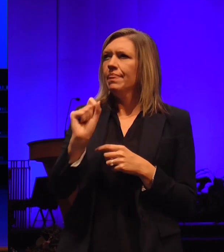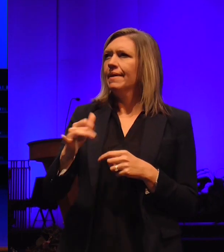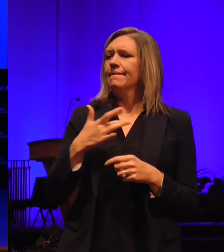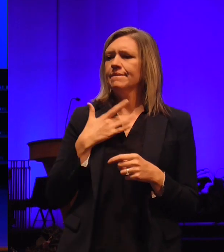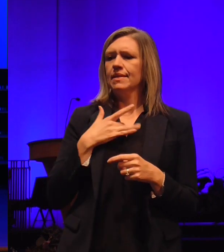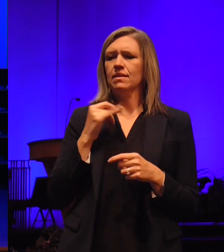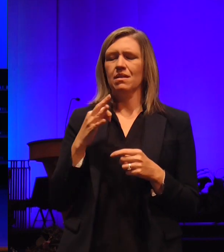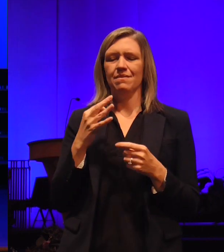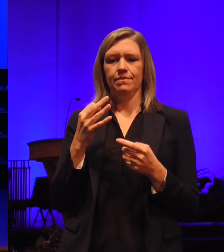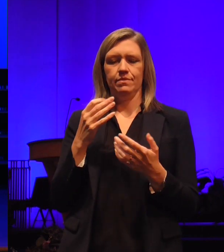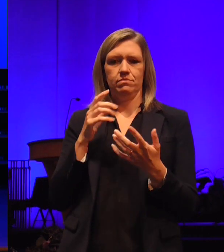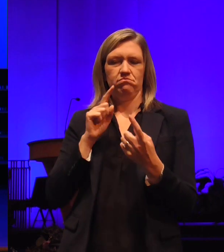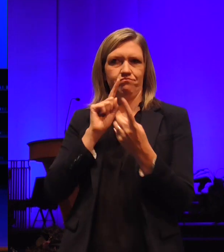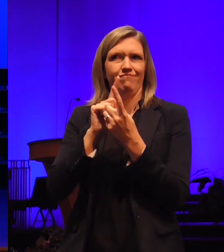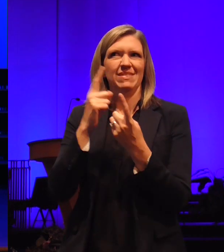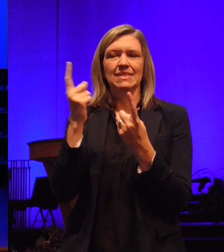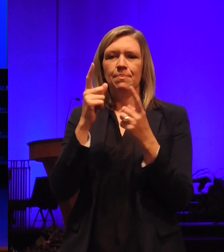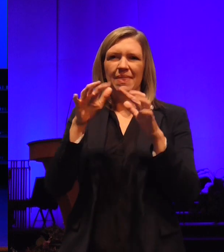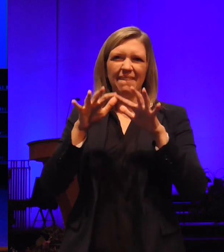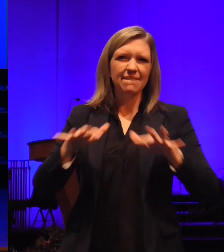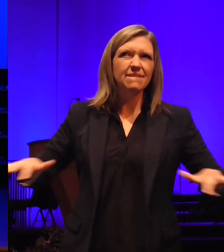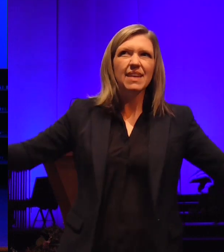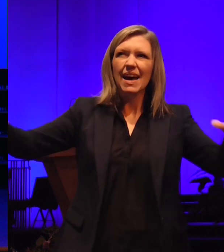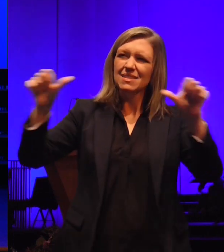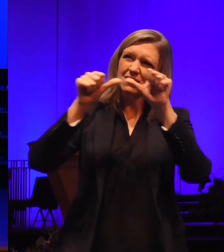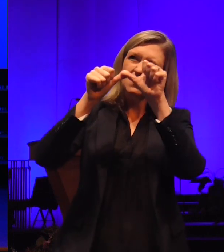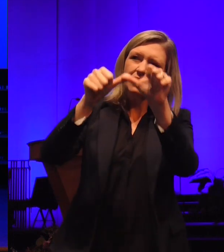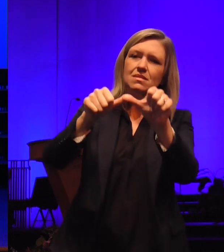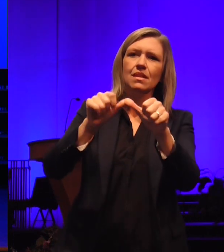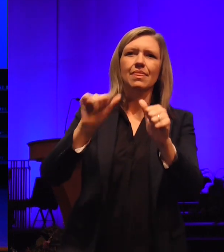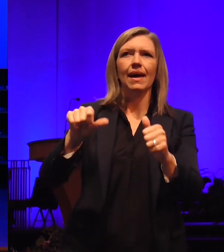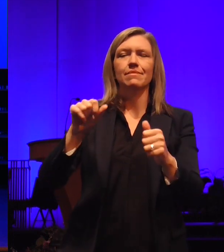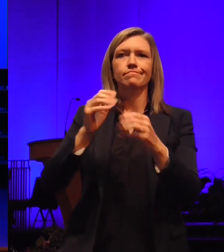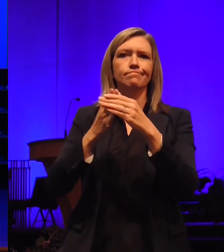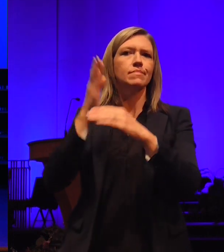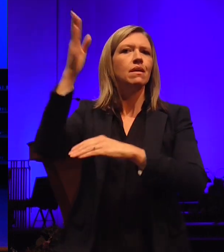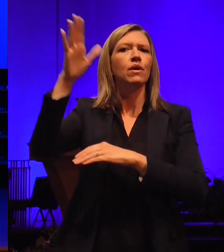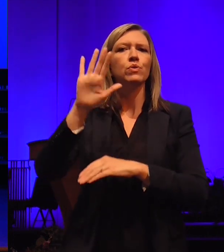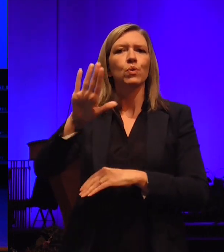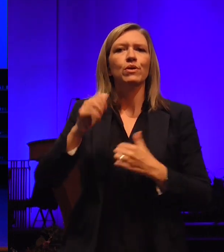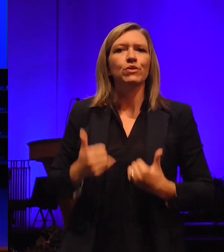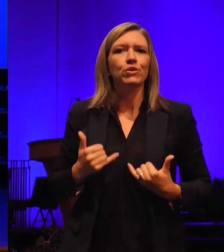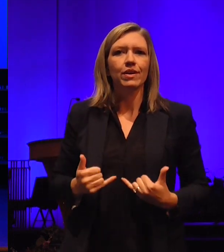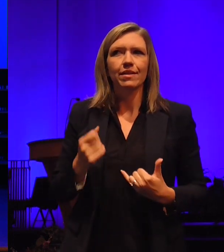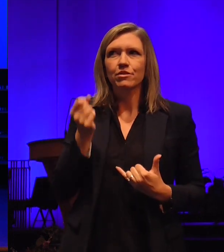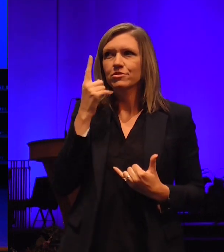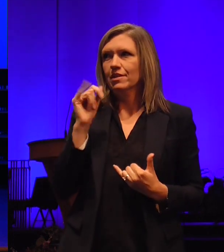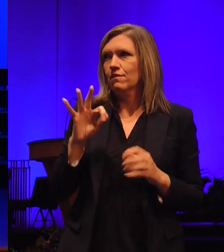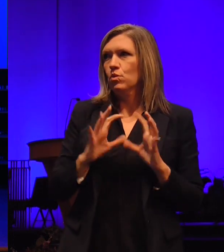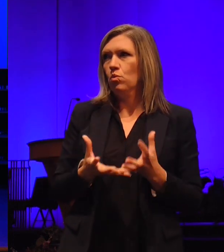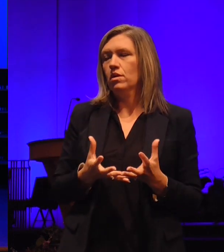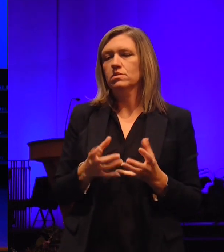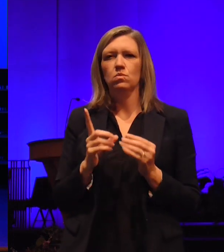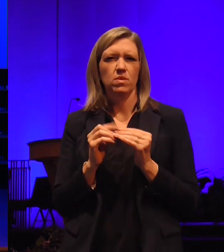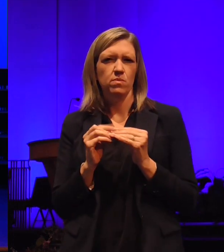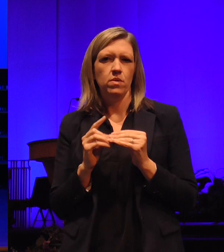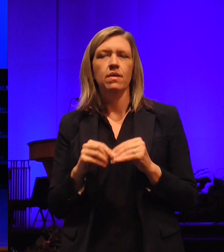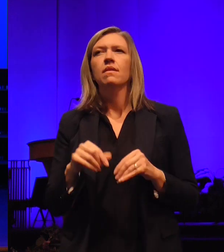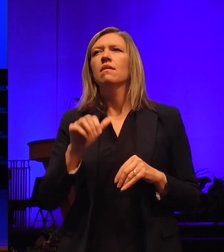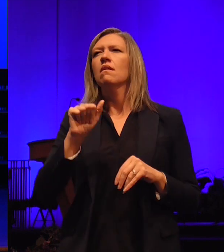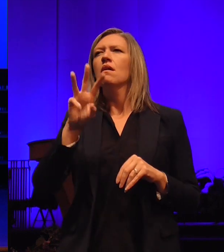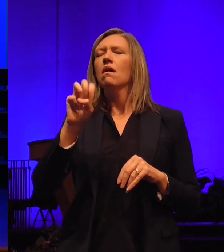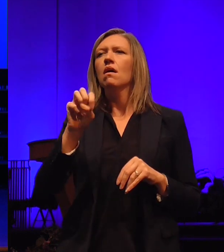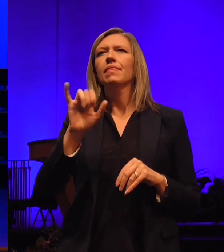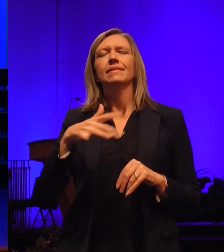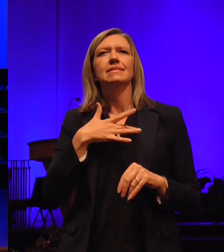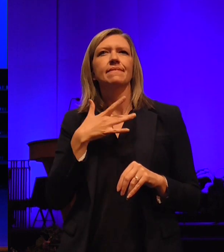of something vast that transcends your current understanding of the world." One more time. Awe is the feeling